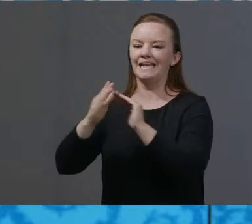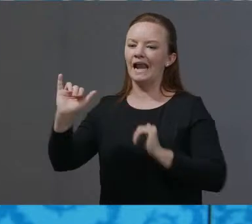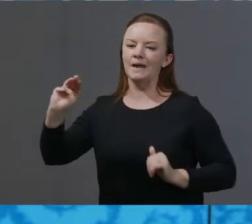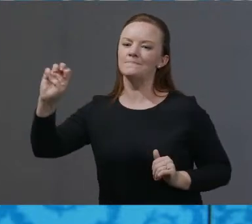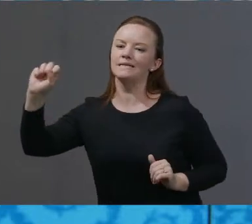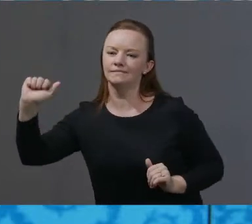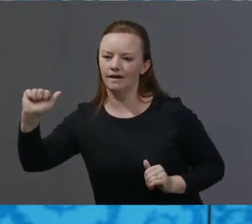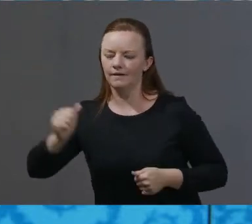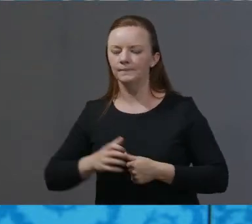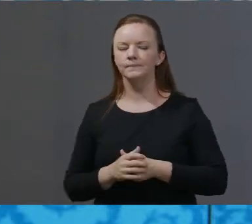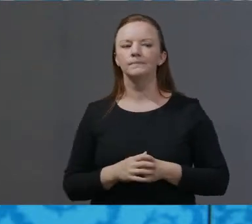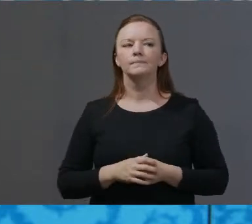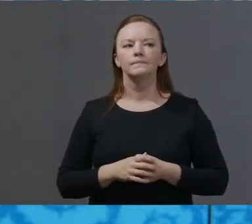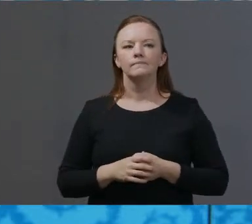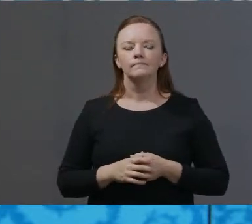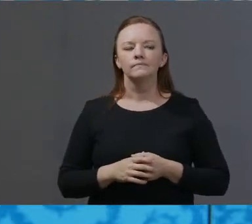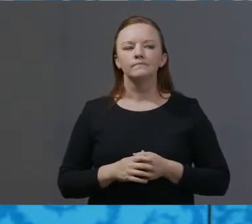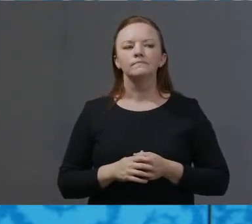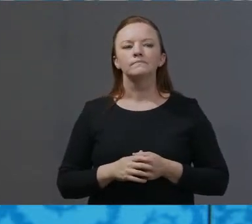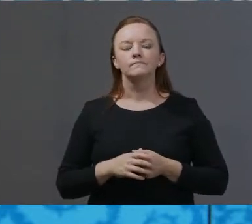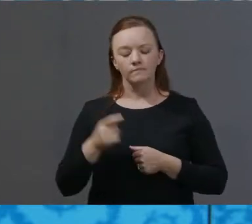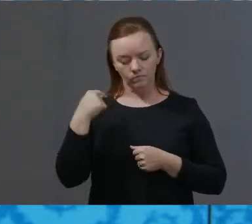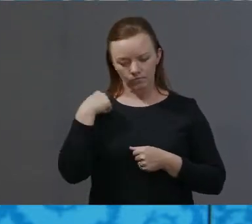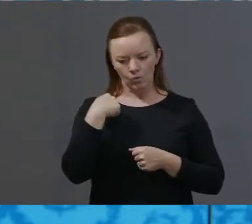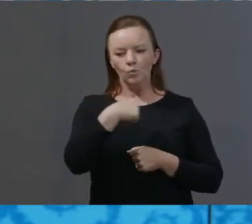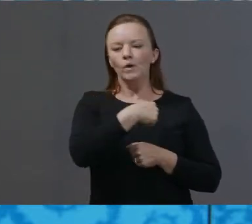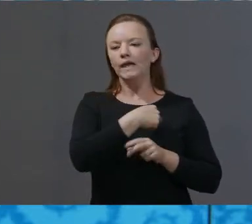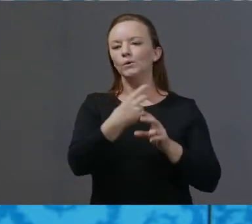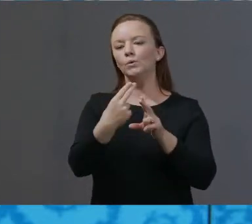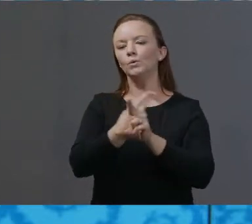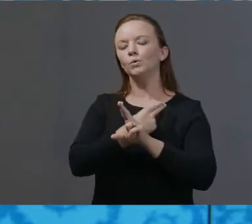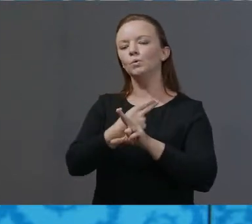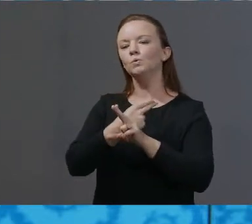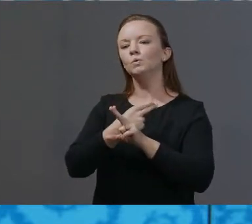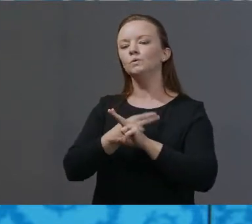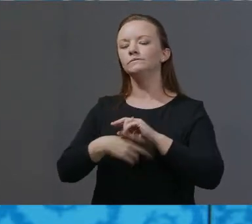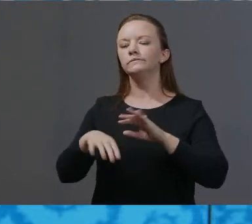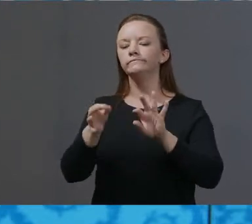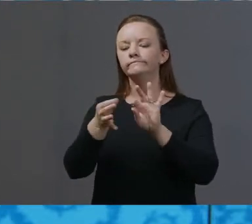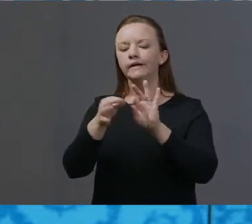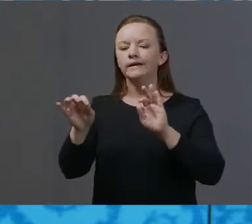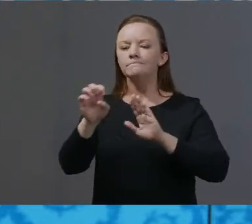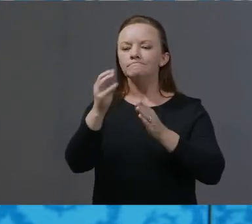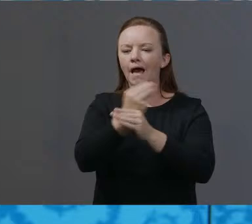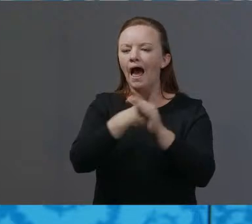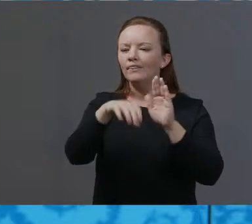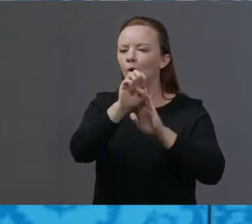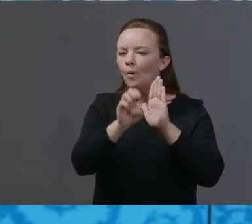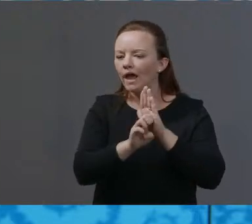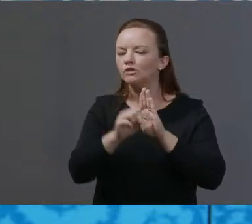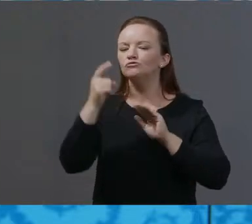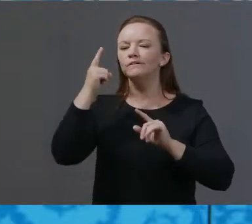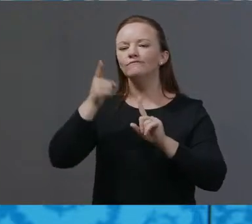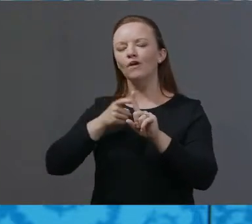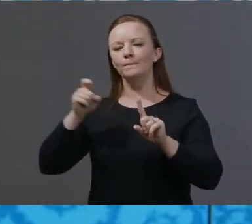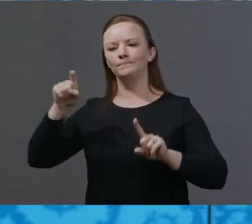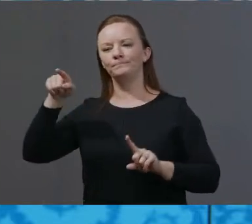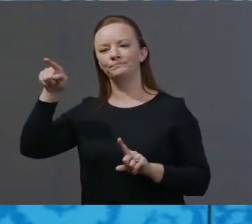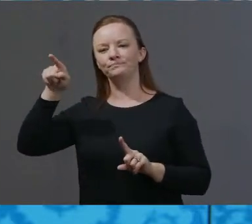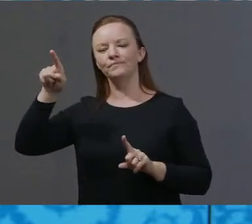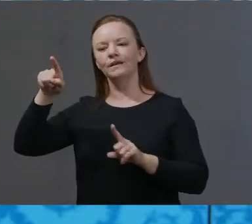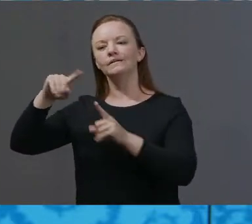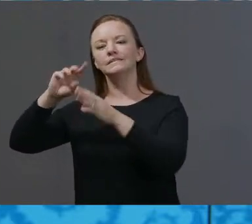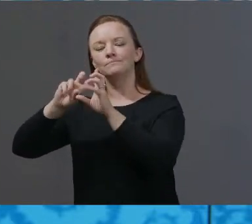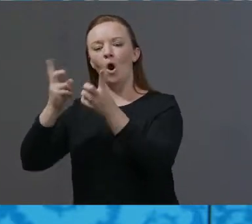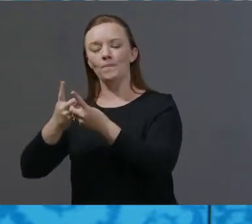the guidance and equation from the Department of Treasury when we met with local mayors, and it was